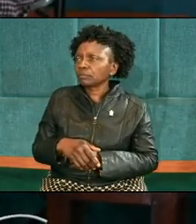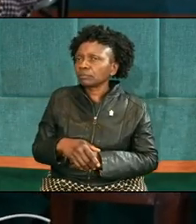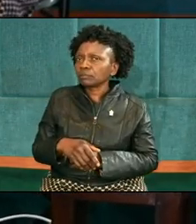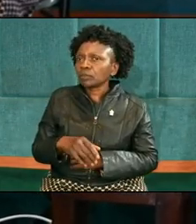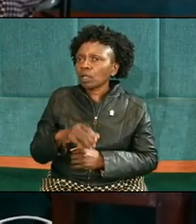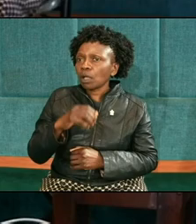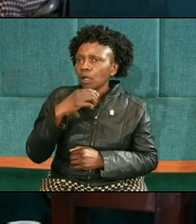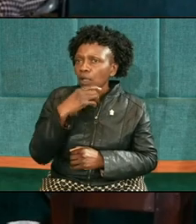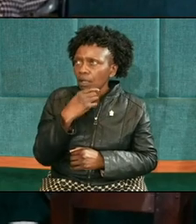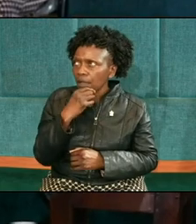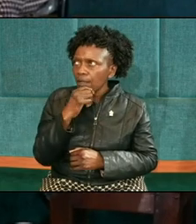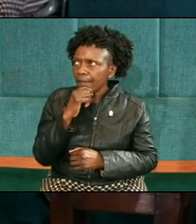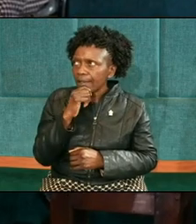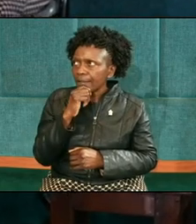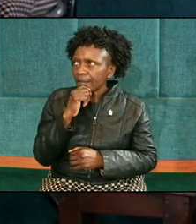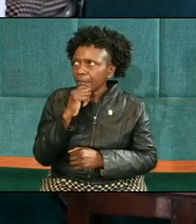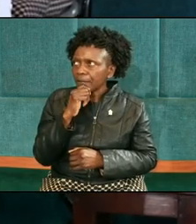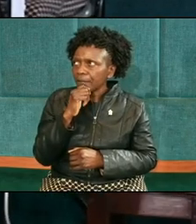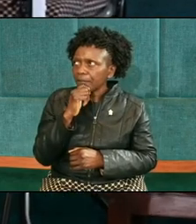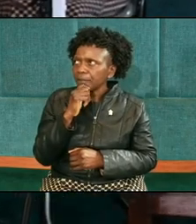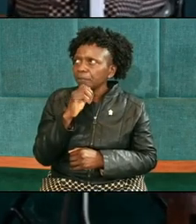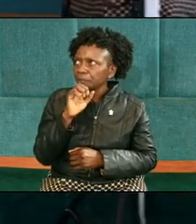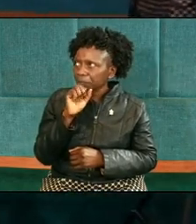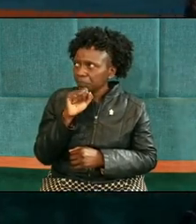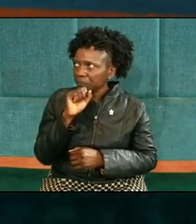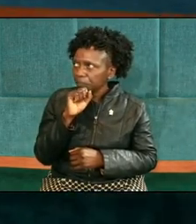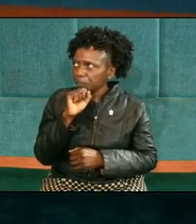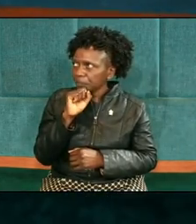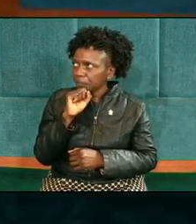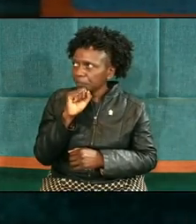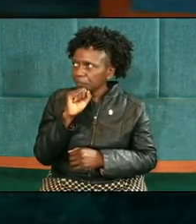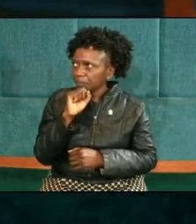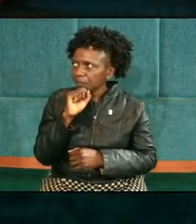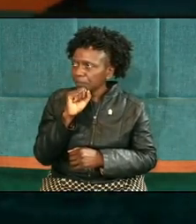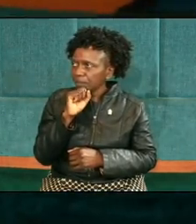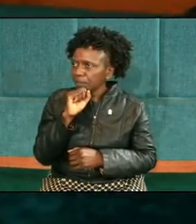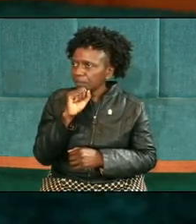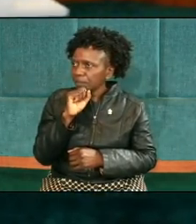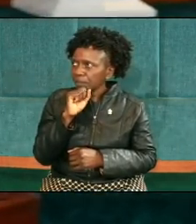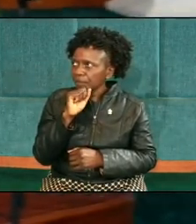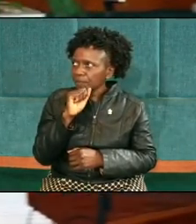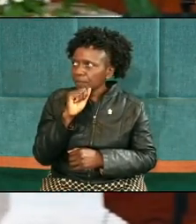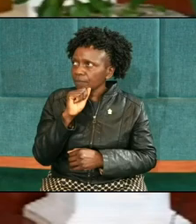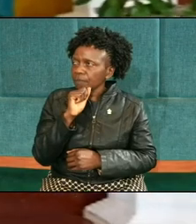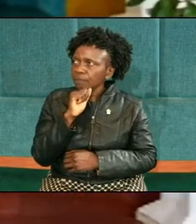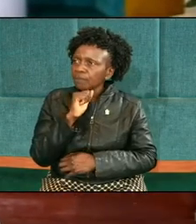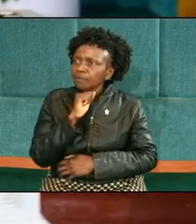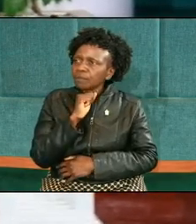Oh.